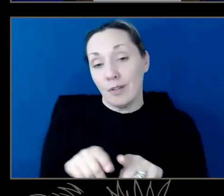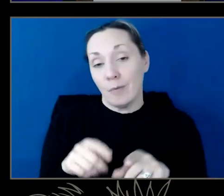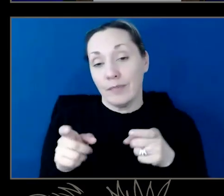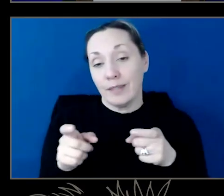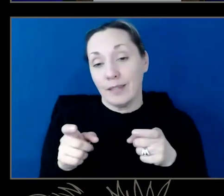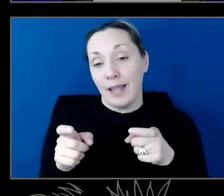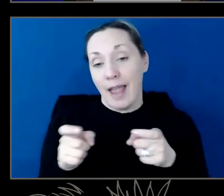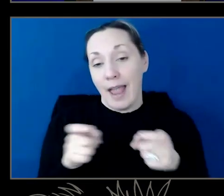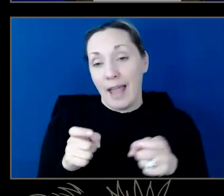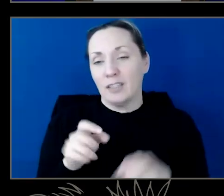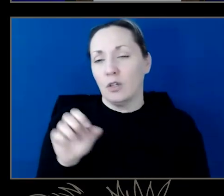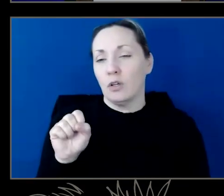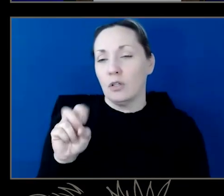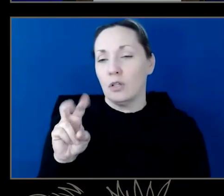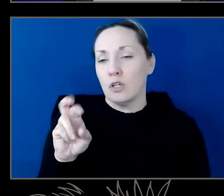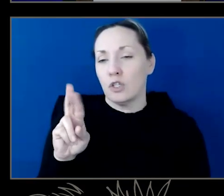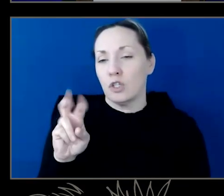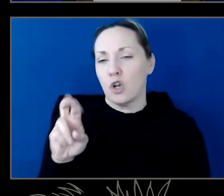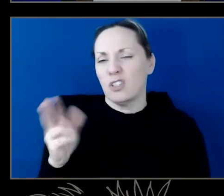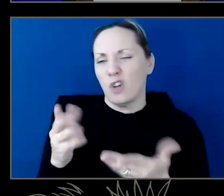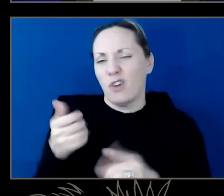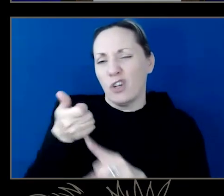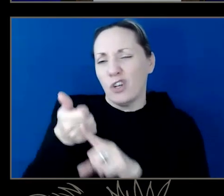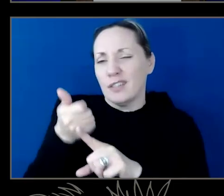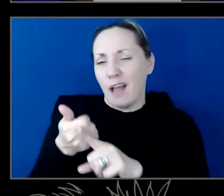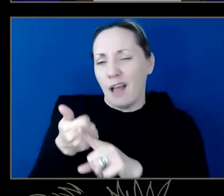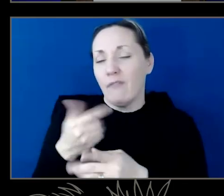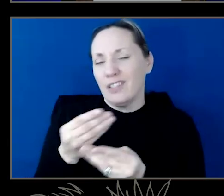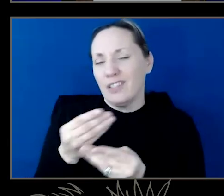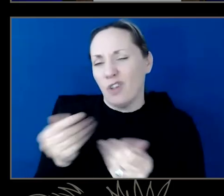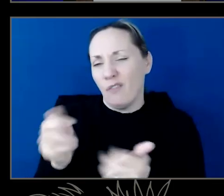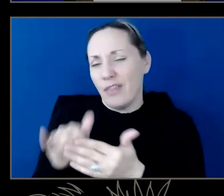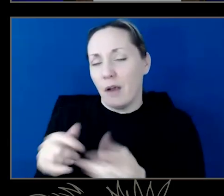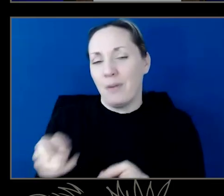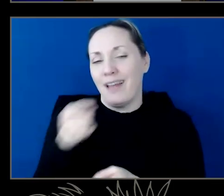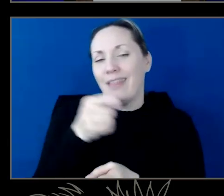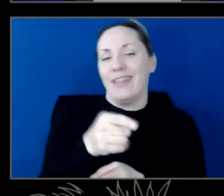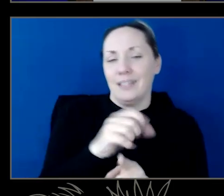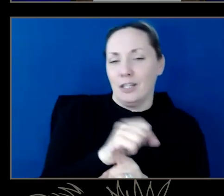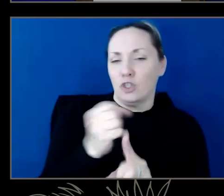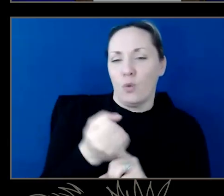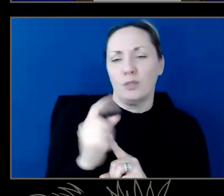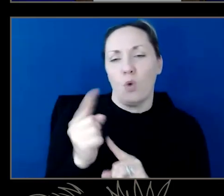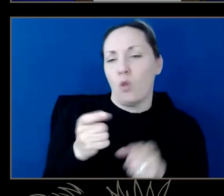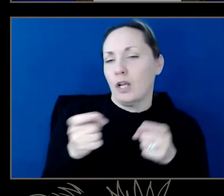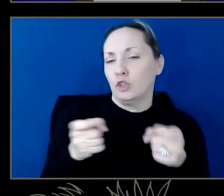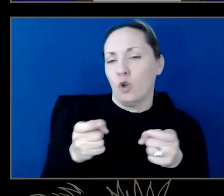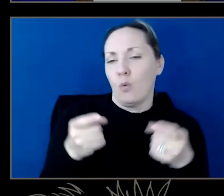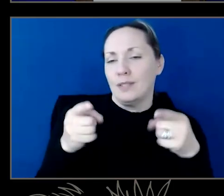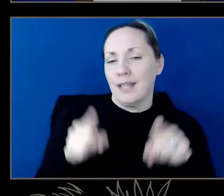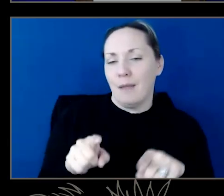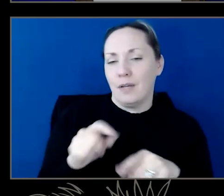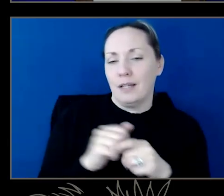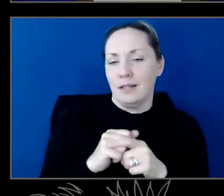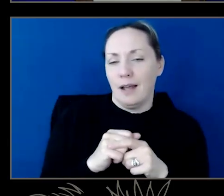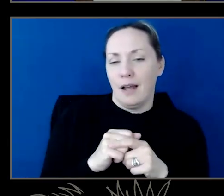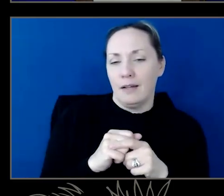the server by yourself and solve that on the server, but in this case, we only control what's happening on the client side of